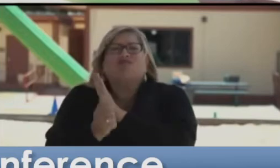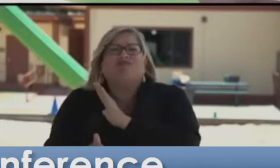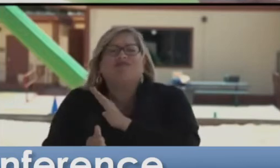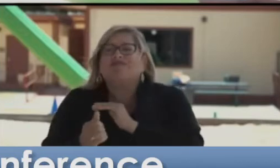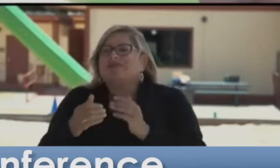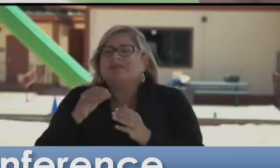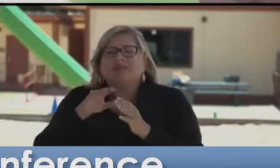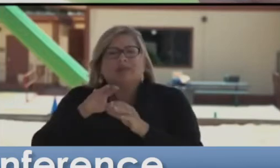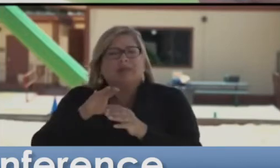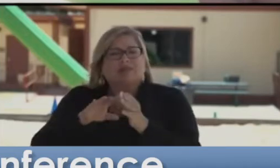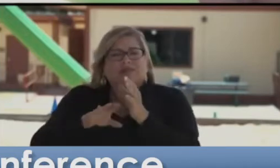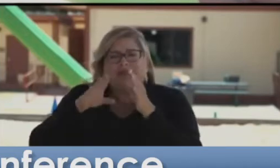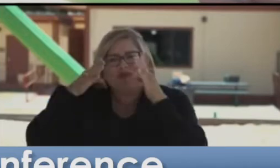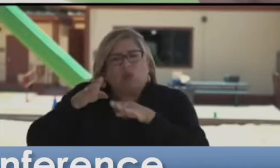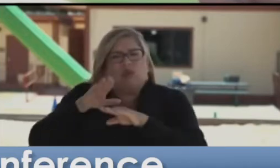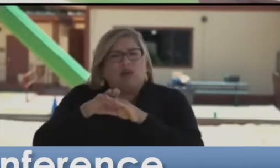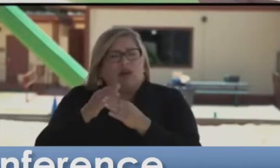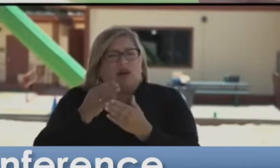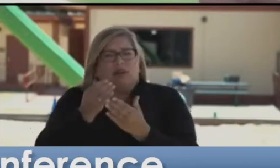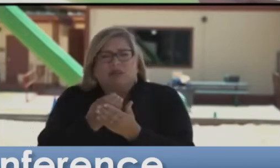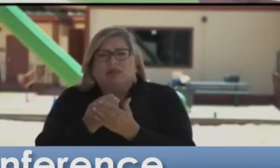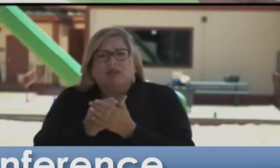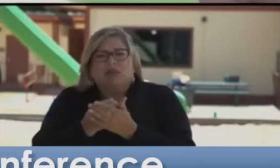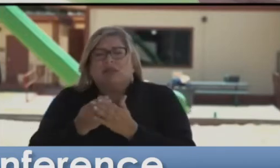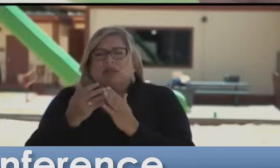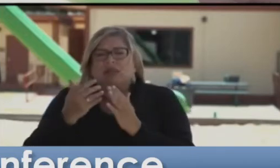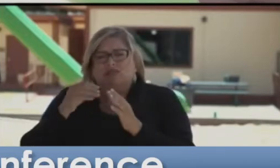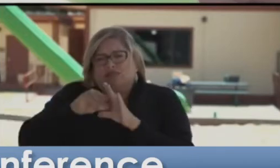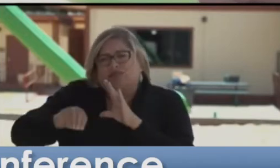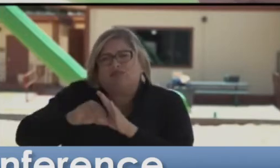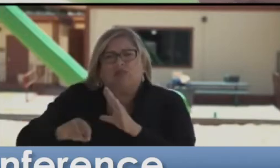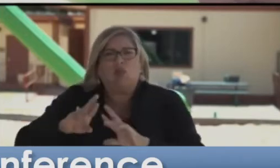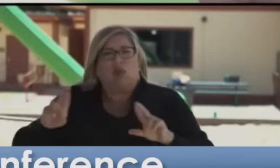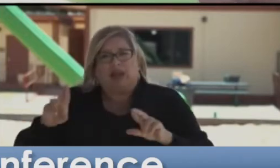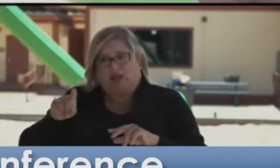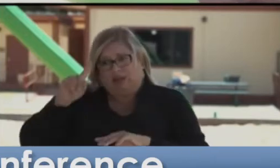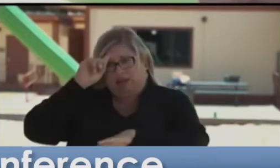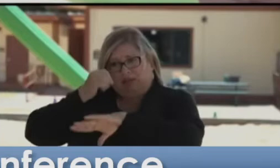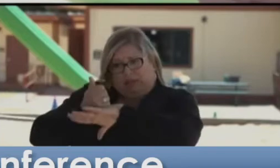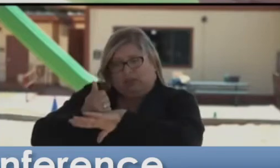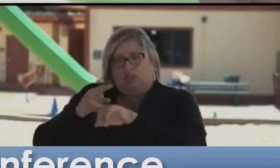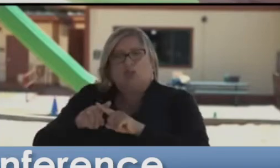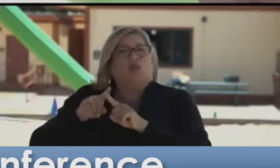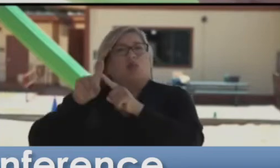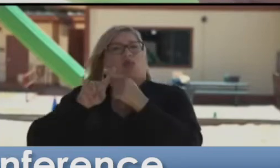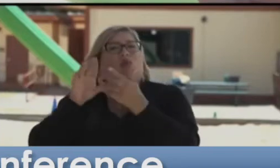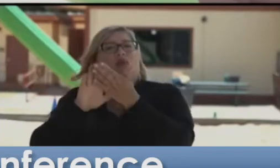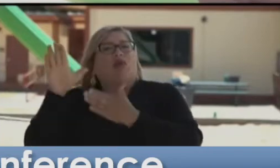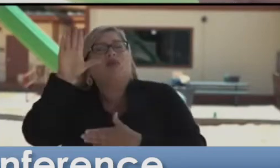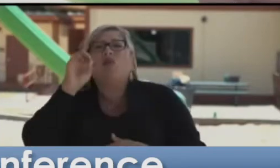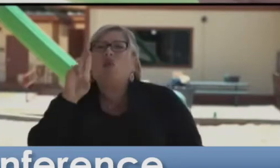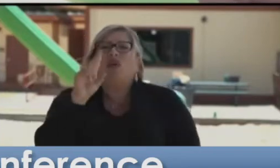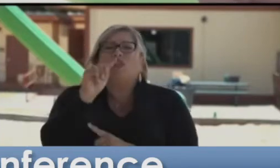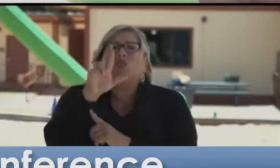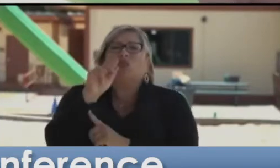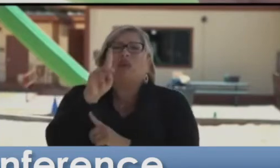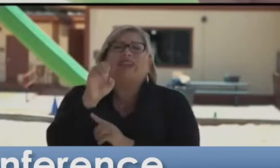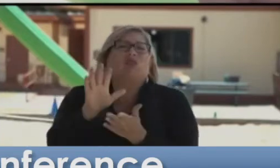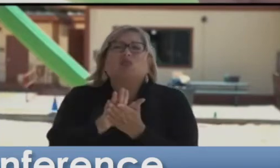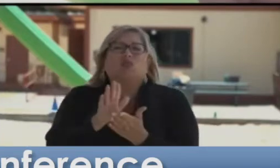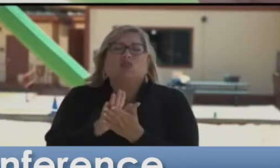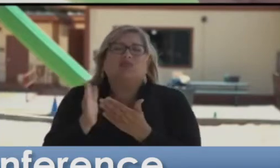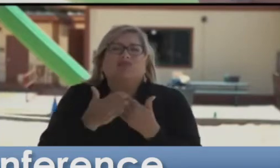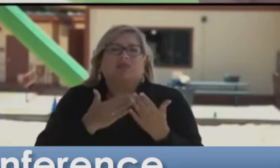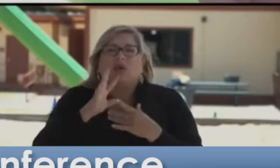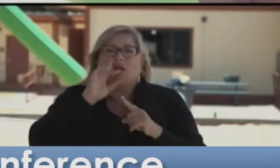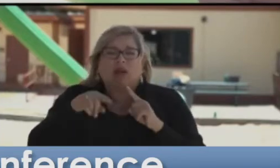and focusing on getting their kids to have a college-going mindset or a trade school mindset. It's about